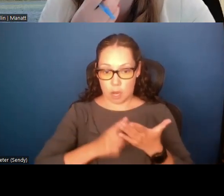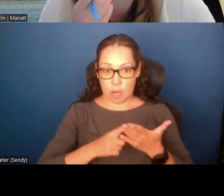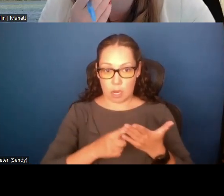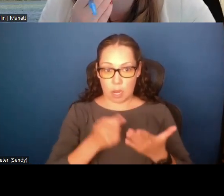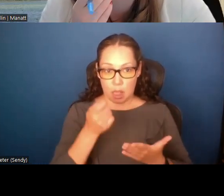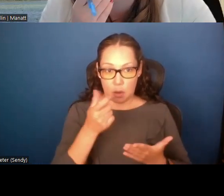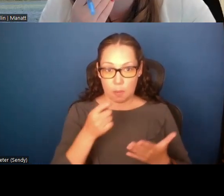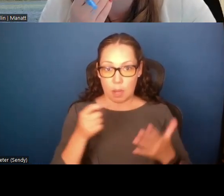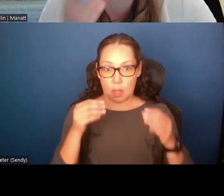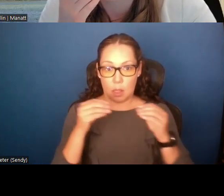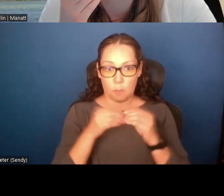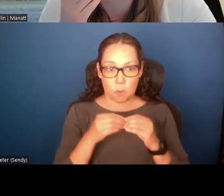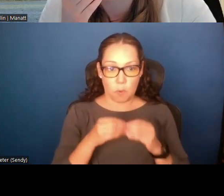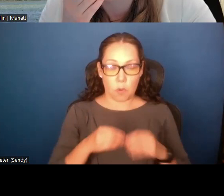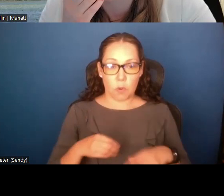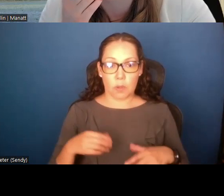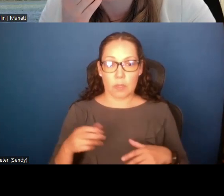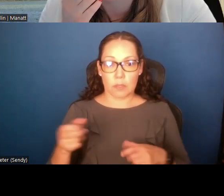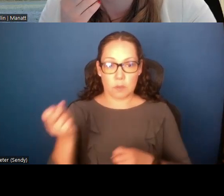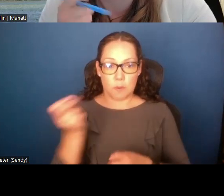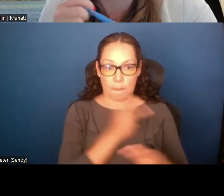to the recommendation.